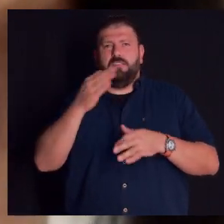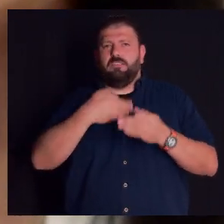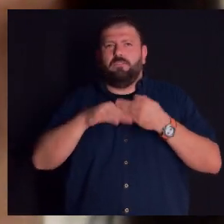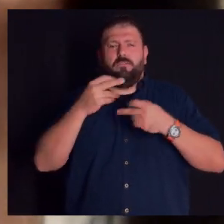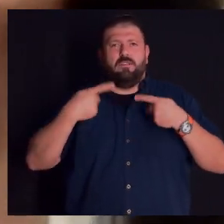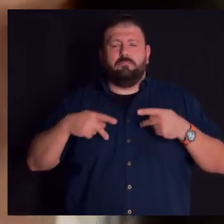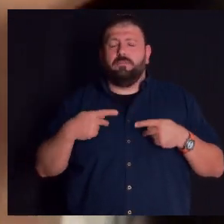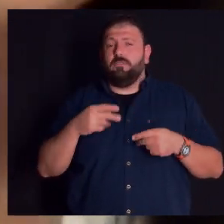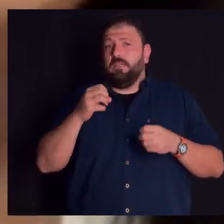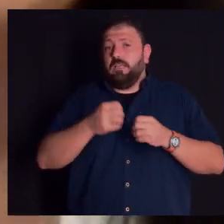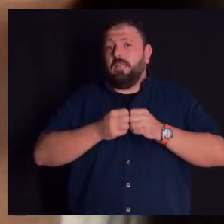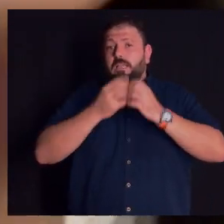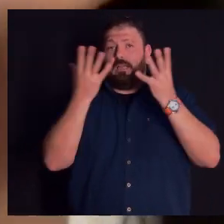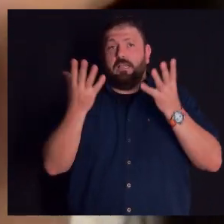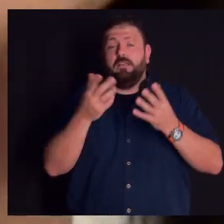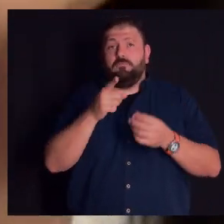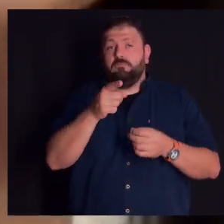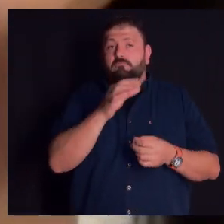of distributors. And well,